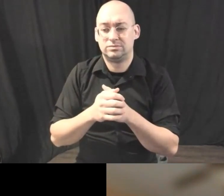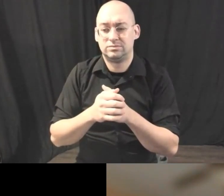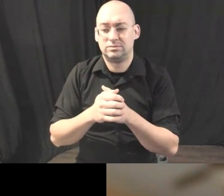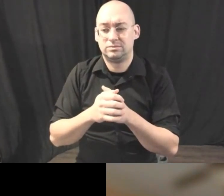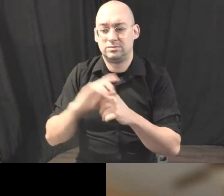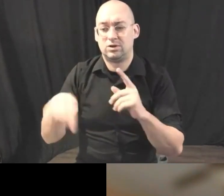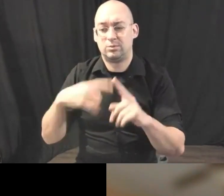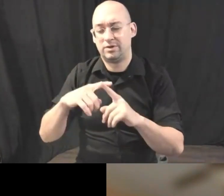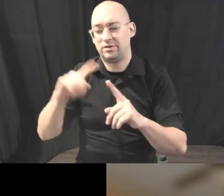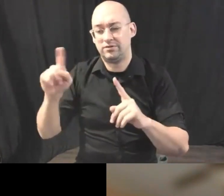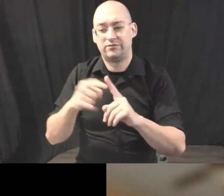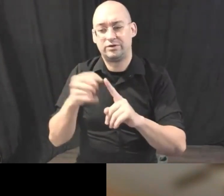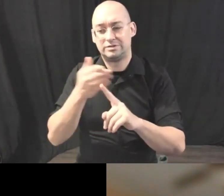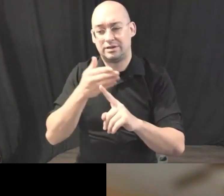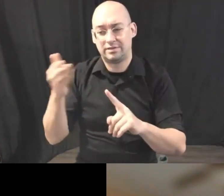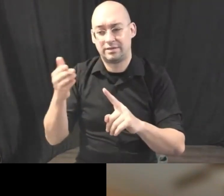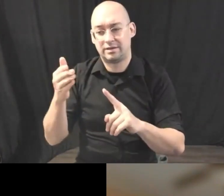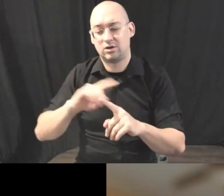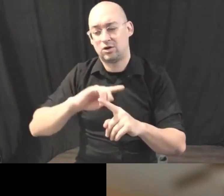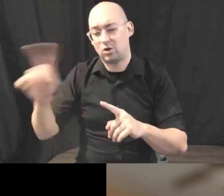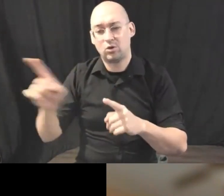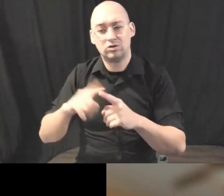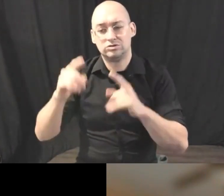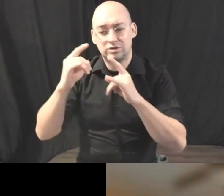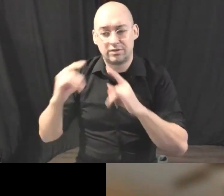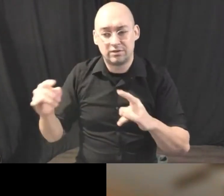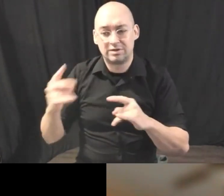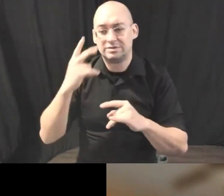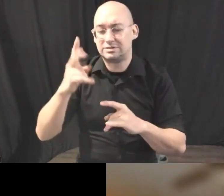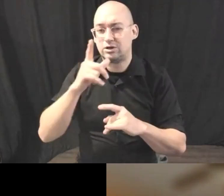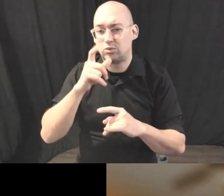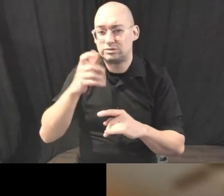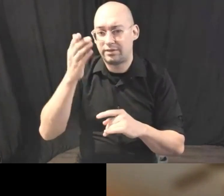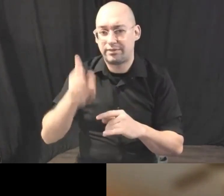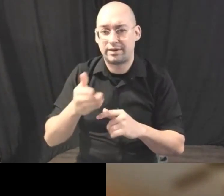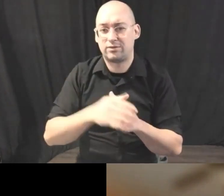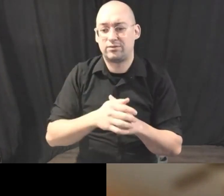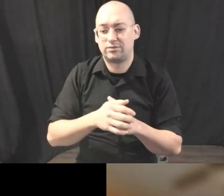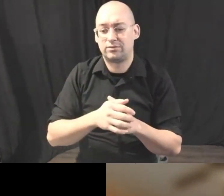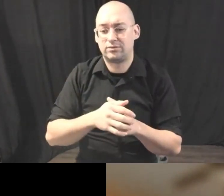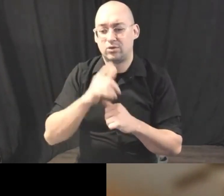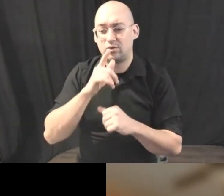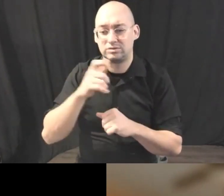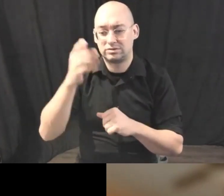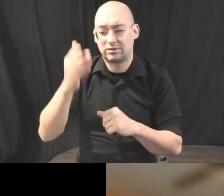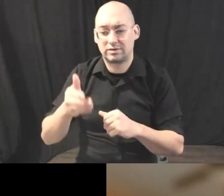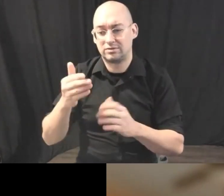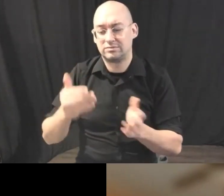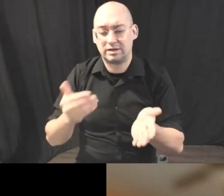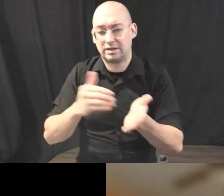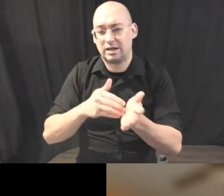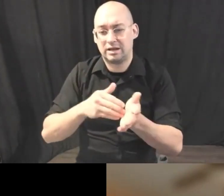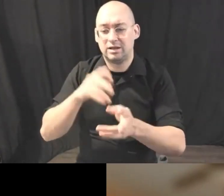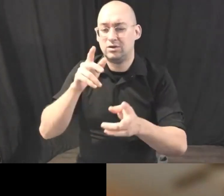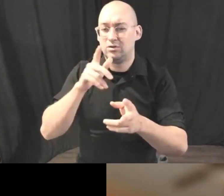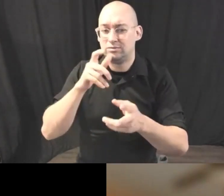first things in going to shelters is seeing who's there. Who is there? And again, the population of the shelters